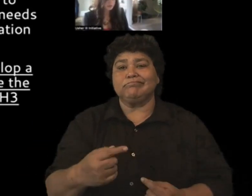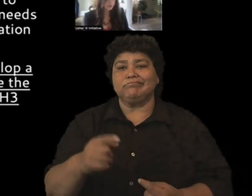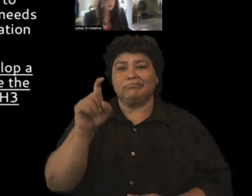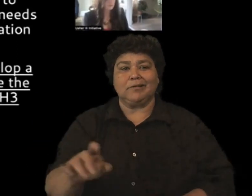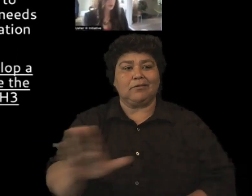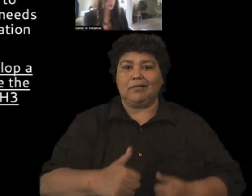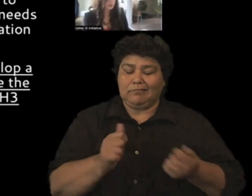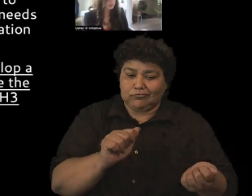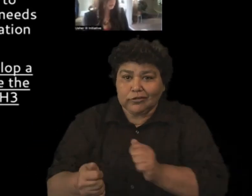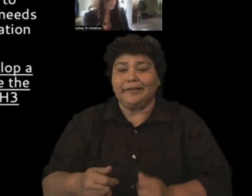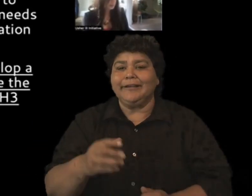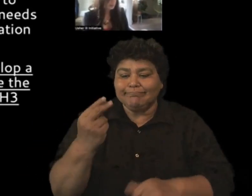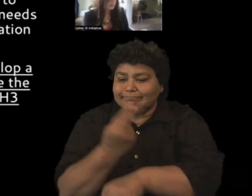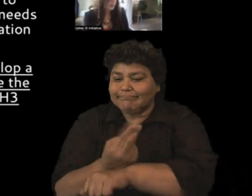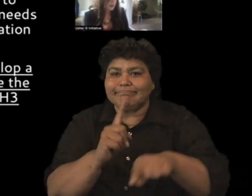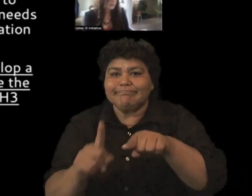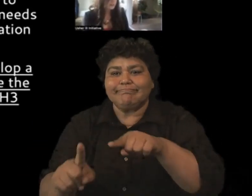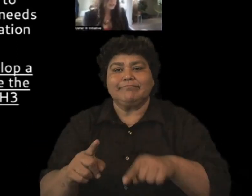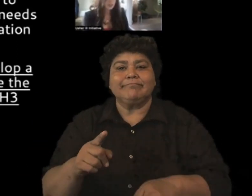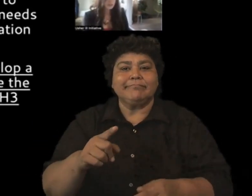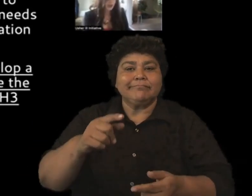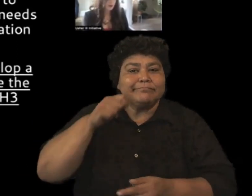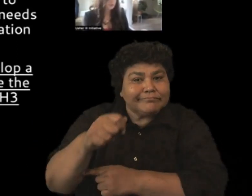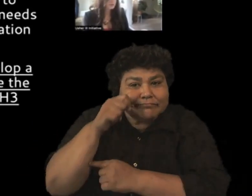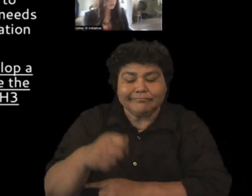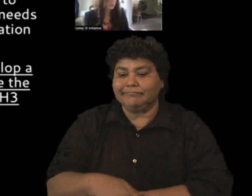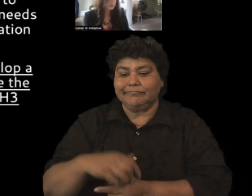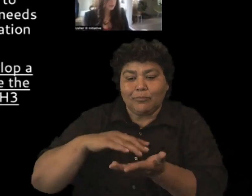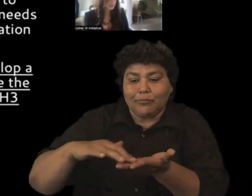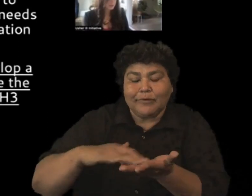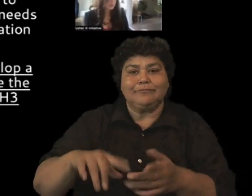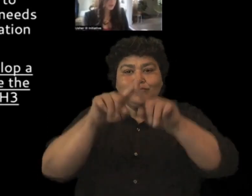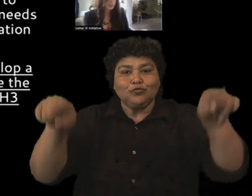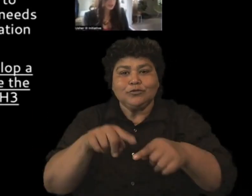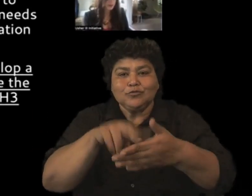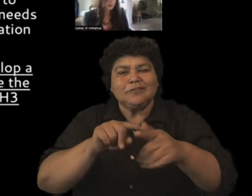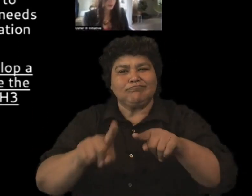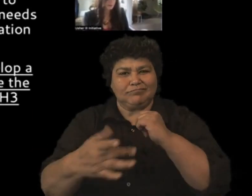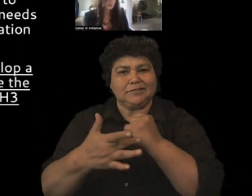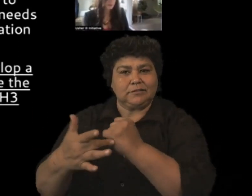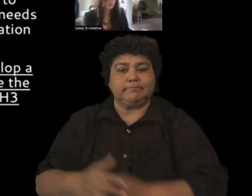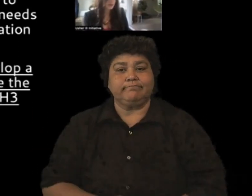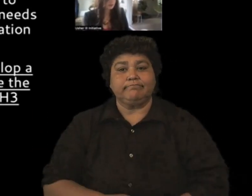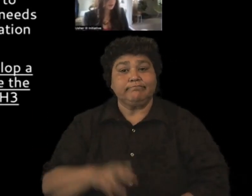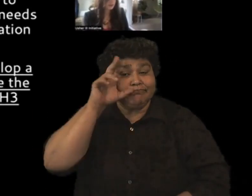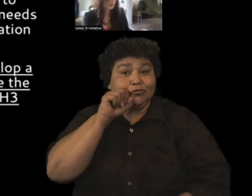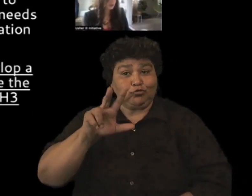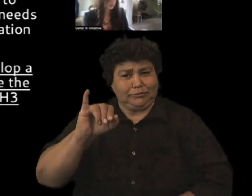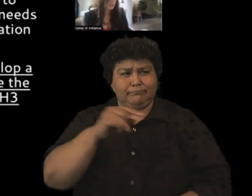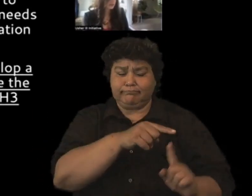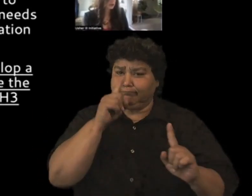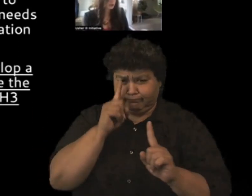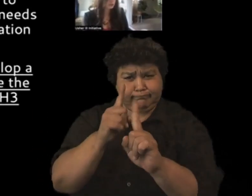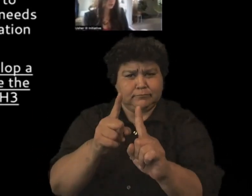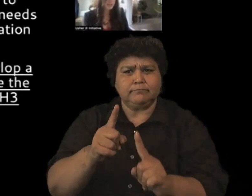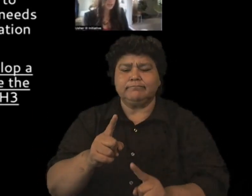screen readers, and Braille. At the initiative, our sole mission is to change this paradigm through the development of a